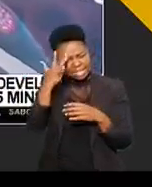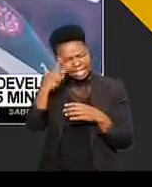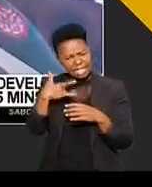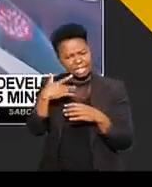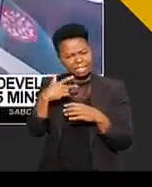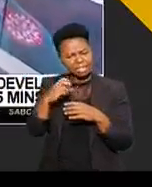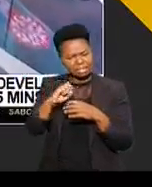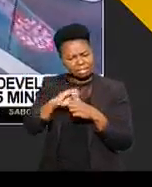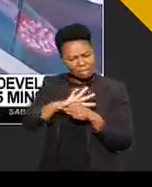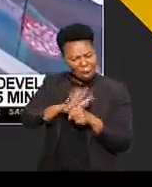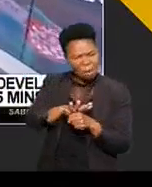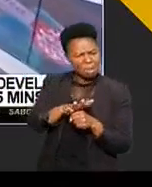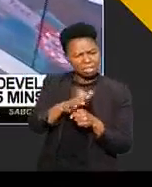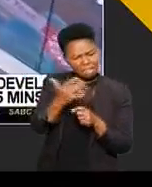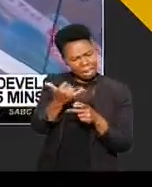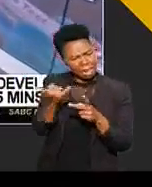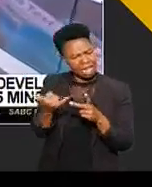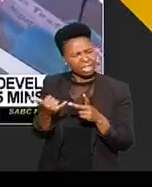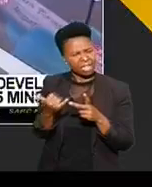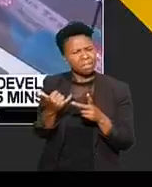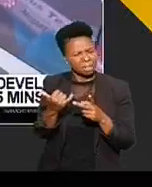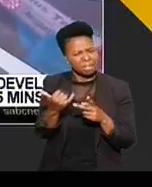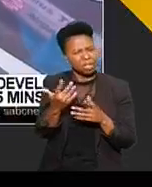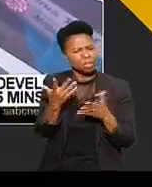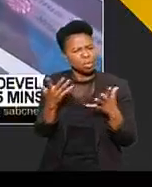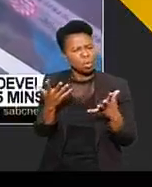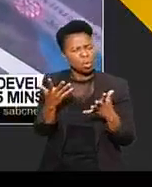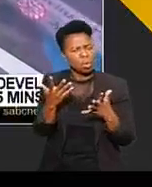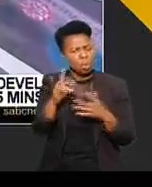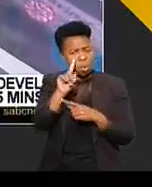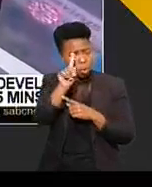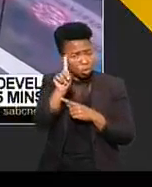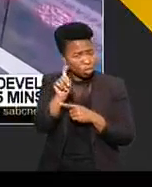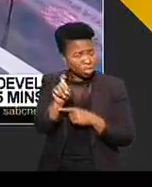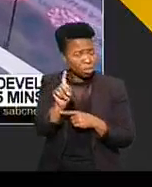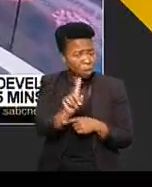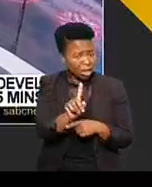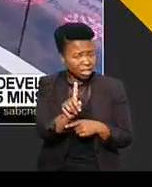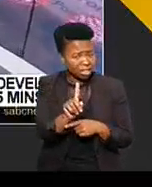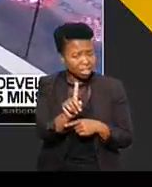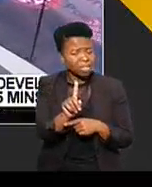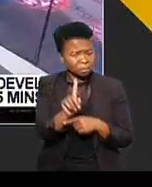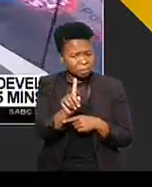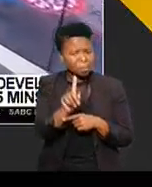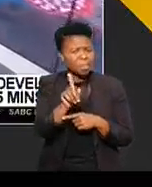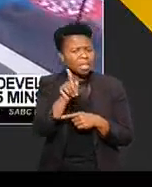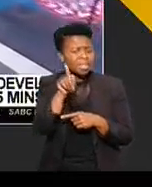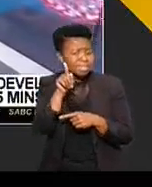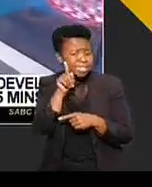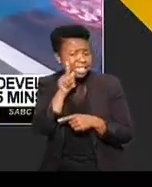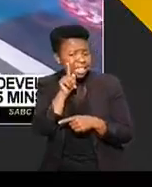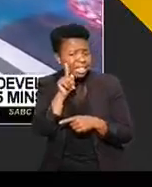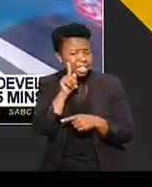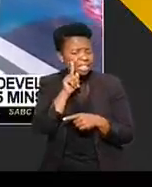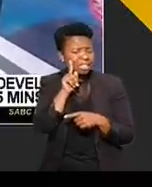and the like sort of make their way around, the question becomes whether we can be able to find a way to test for a varying